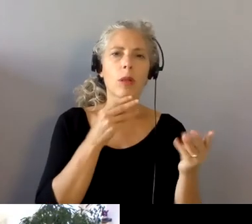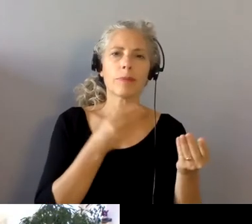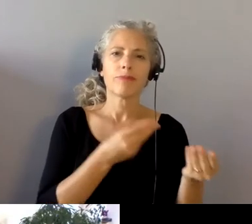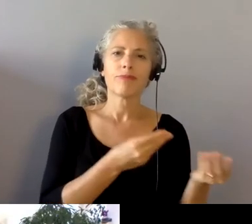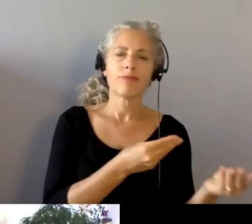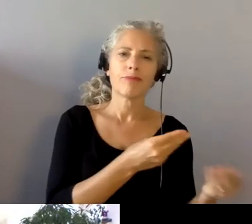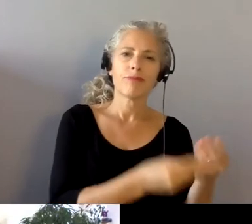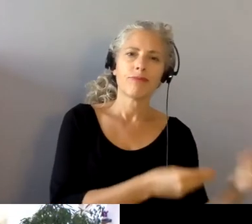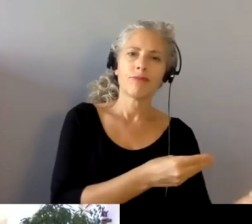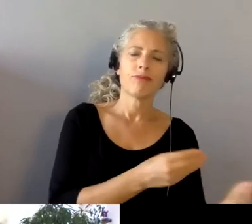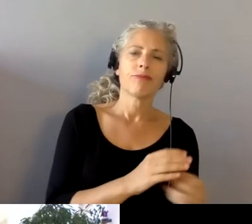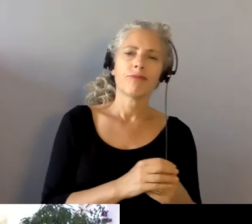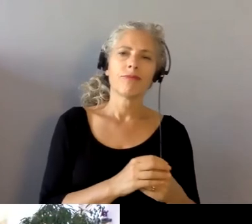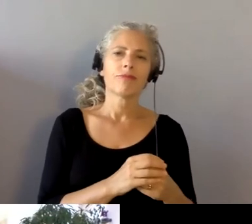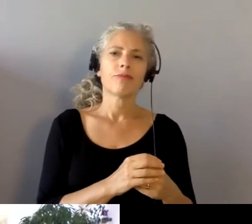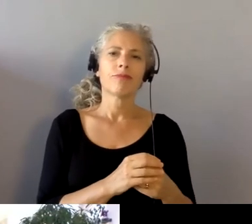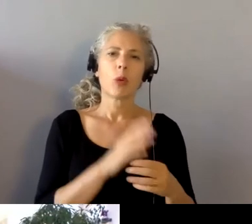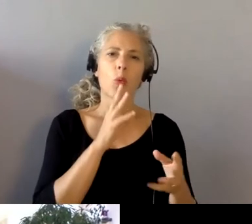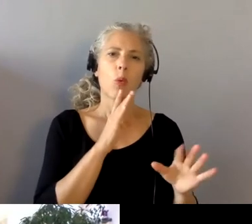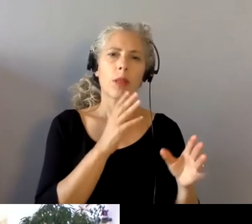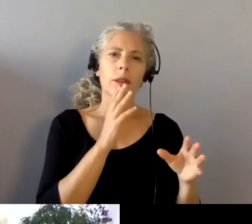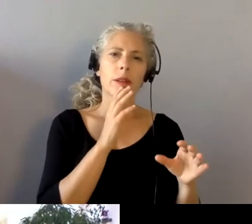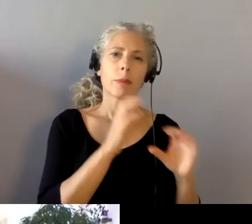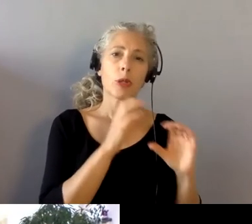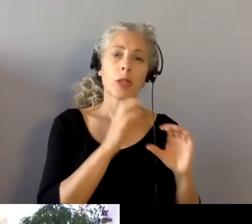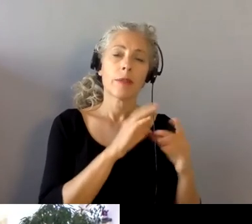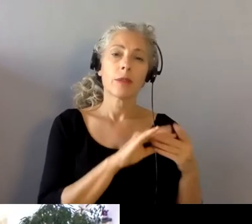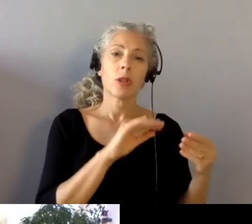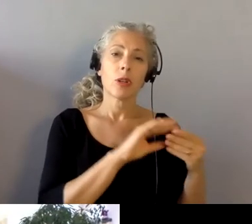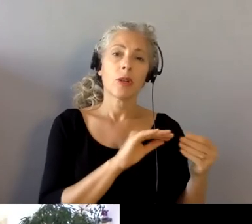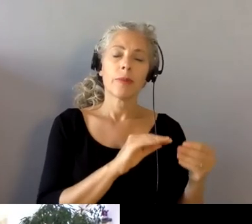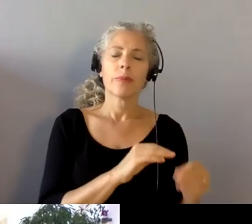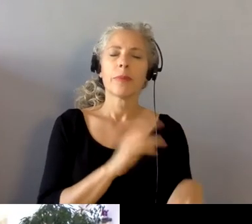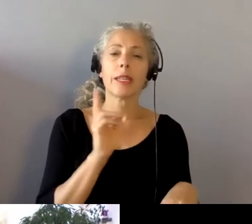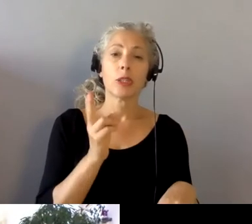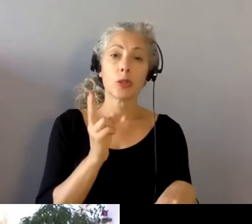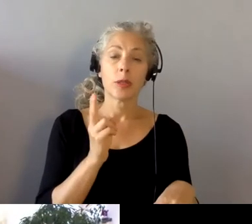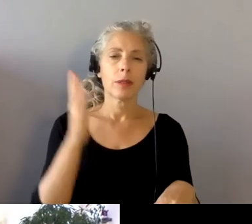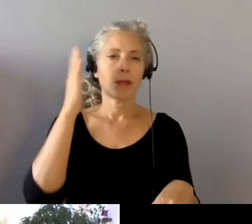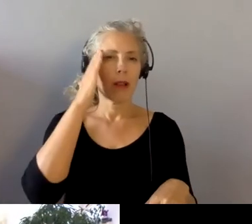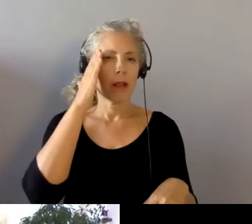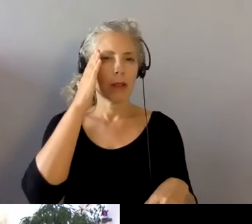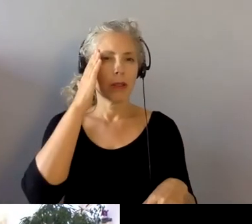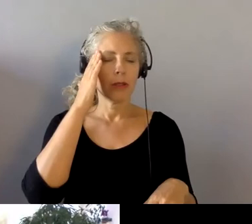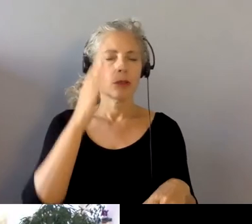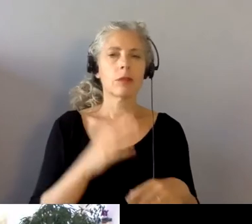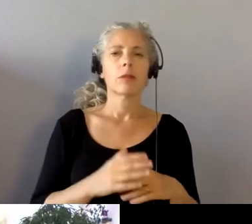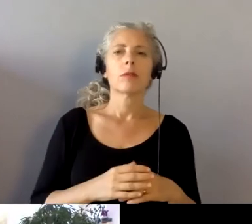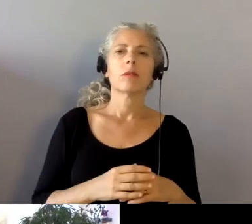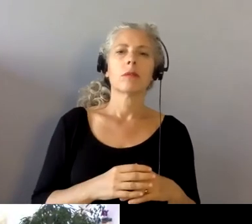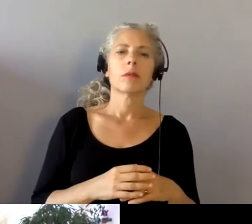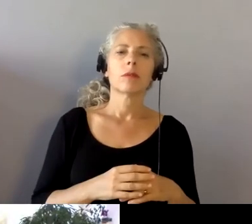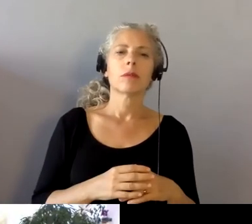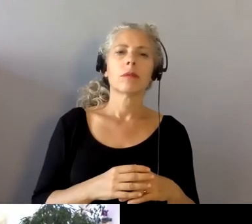and orally communicated narratives and history and knowledge forms, and